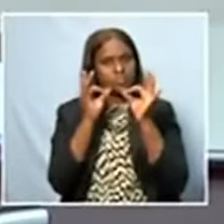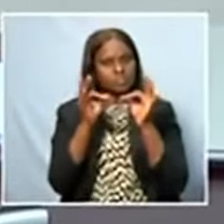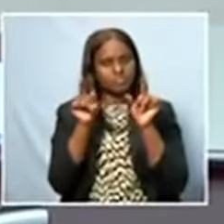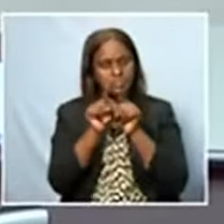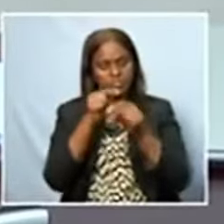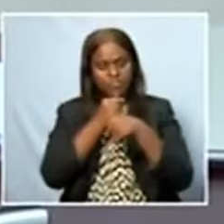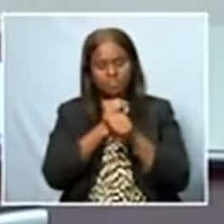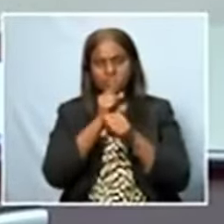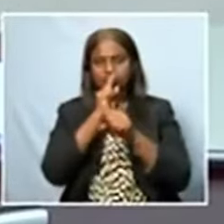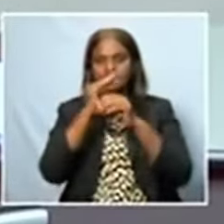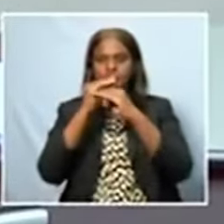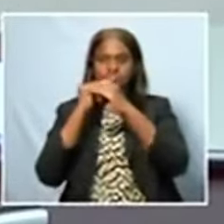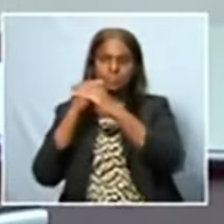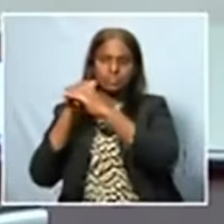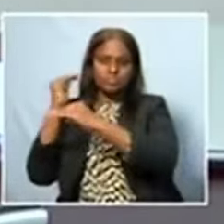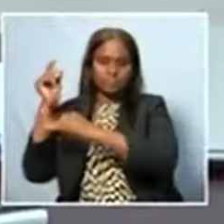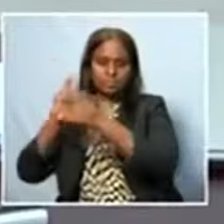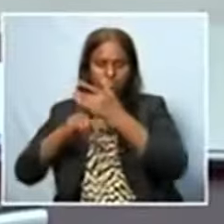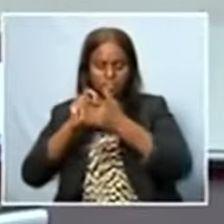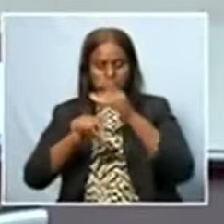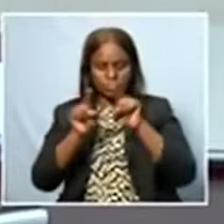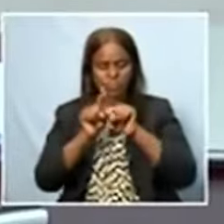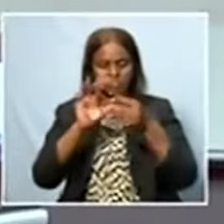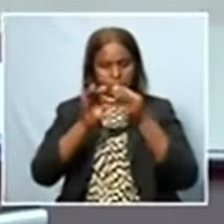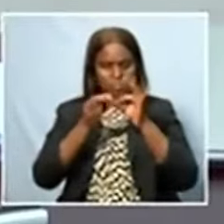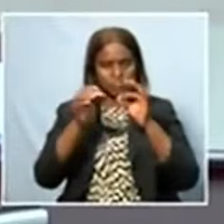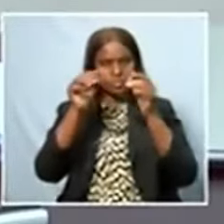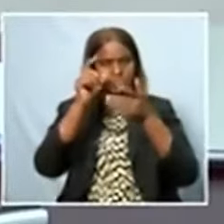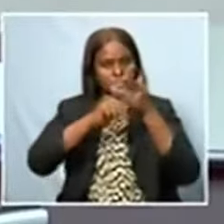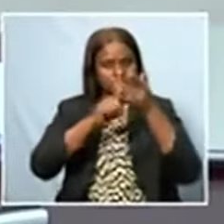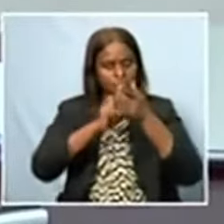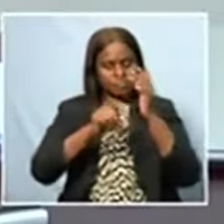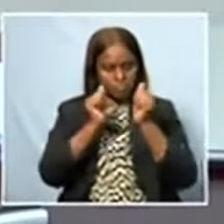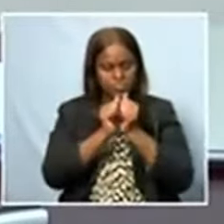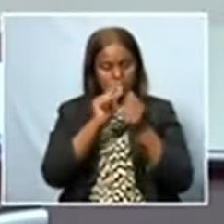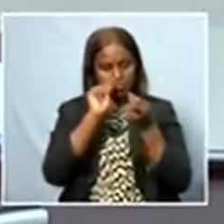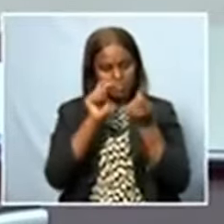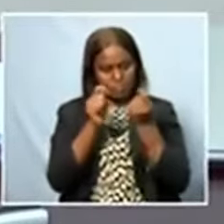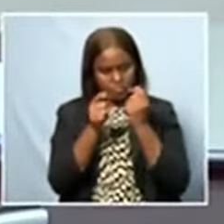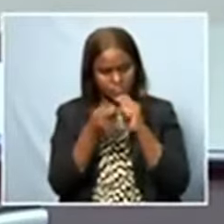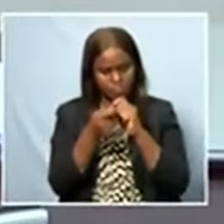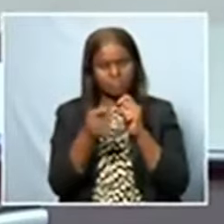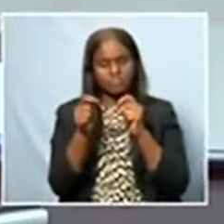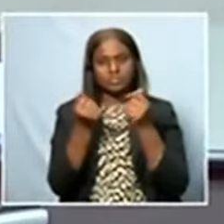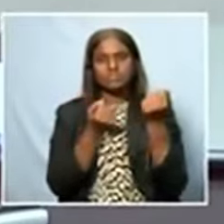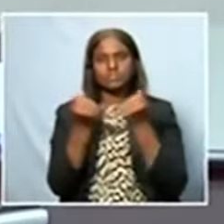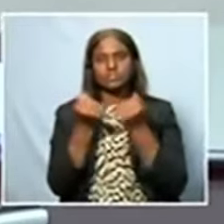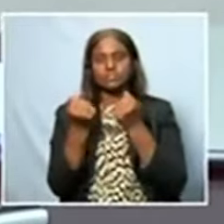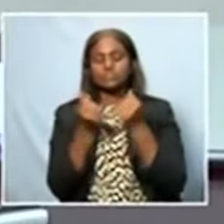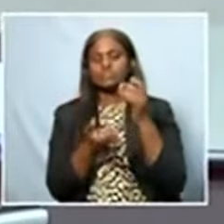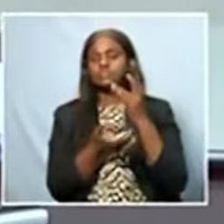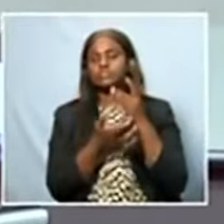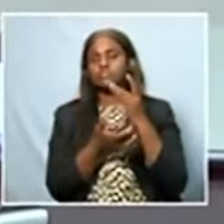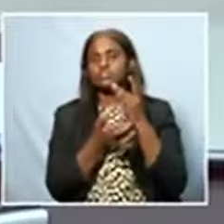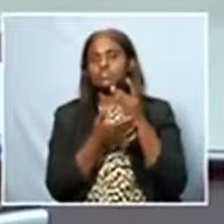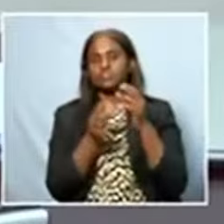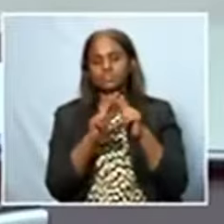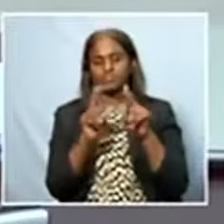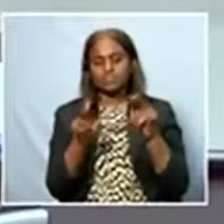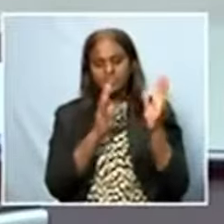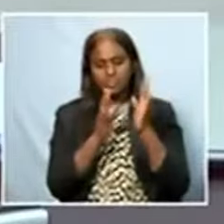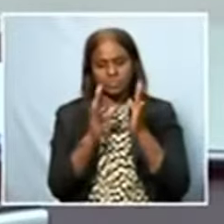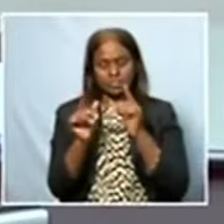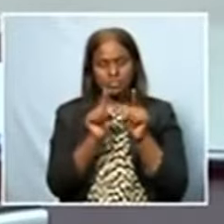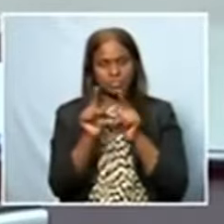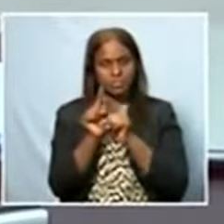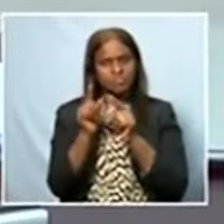ensure equitable taxation, and align the tax structure with evolving vehicle technologies. Chair, the measure is